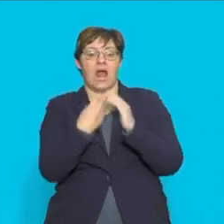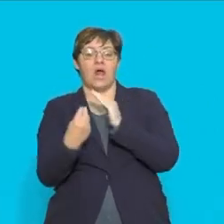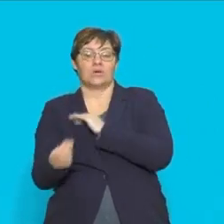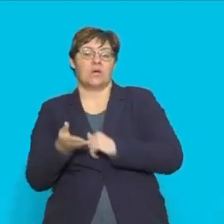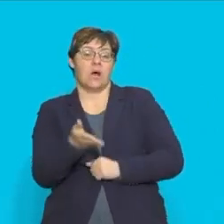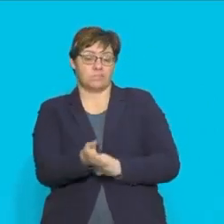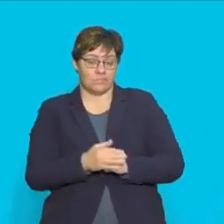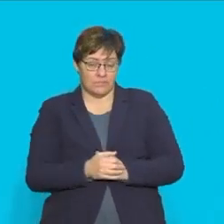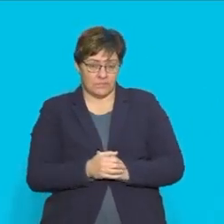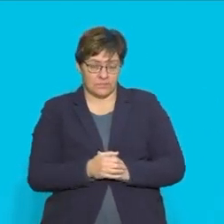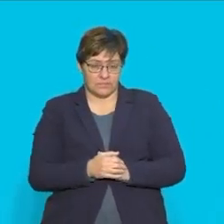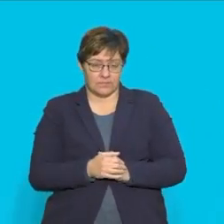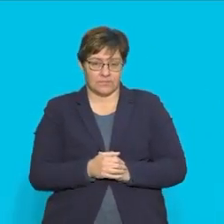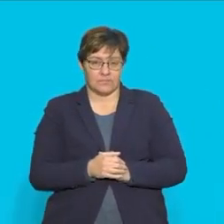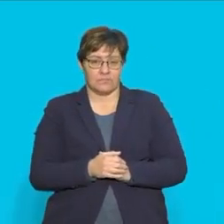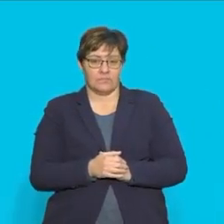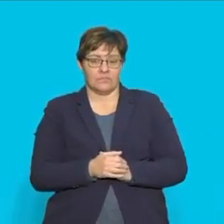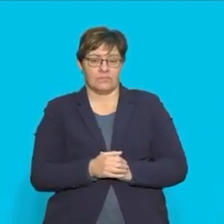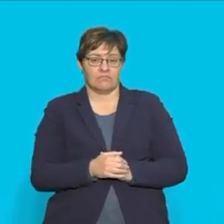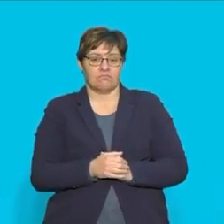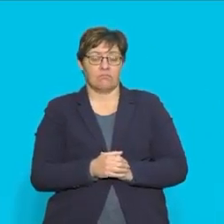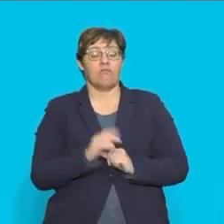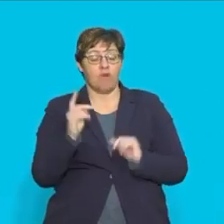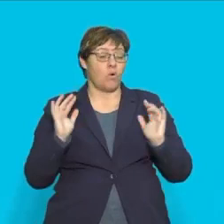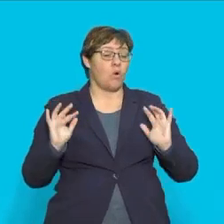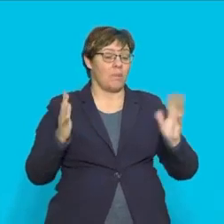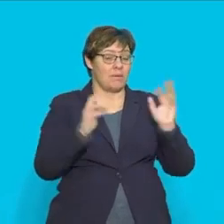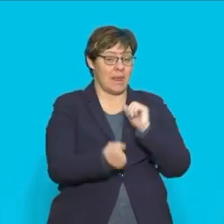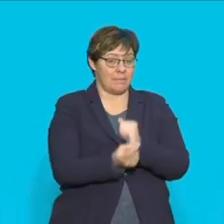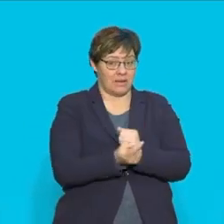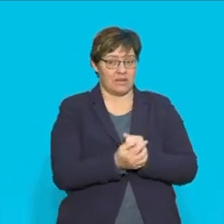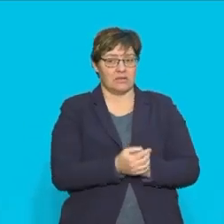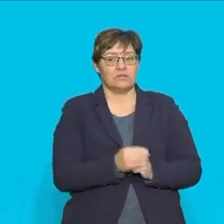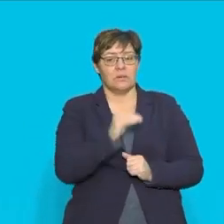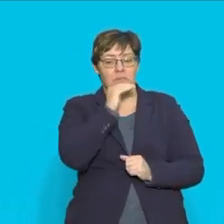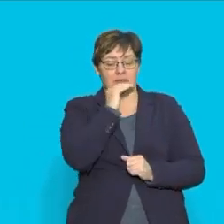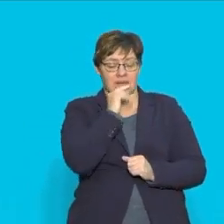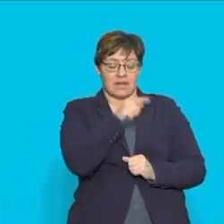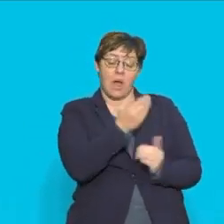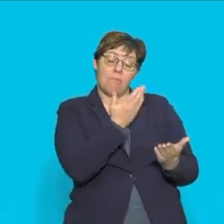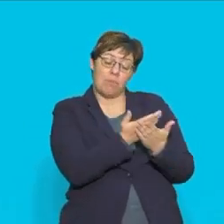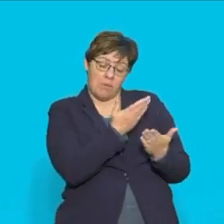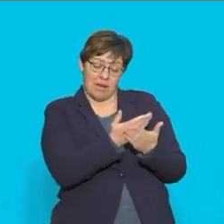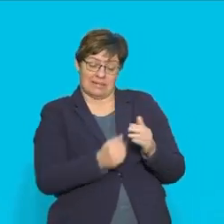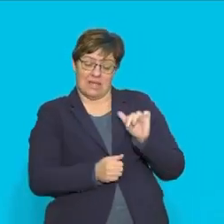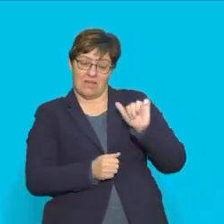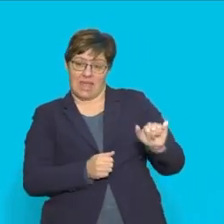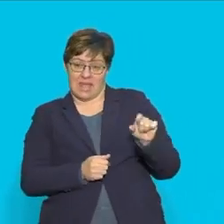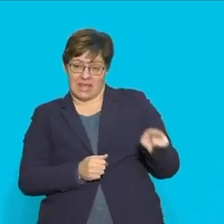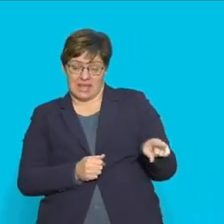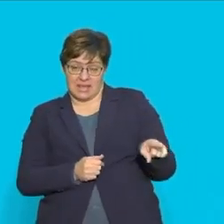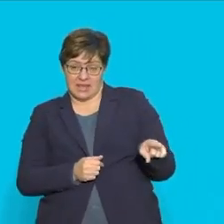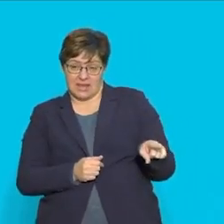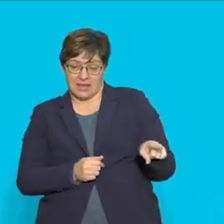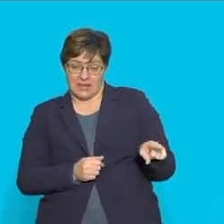space. Are we together? For two complementary events, so we say, this is the